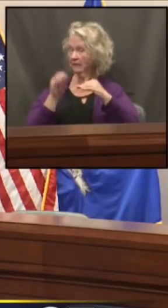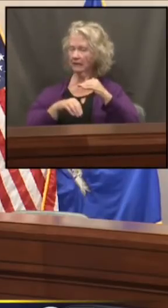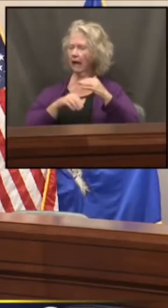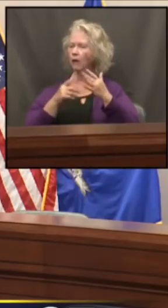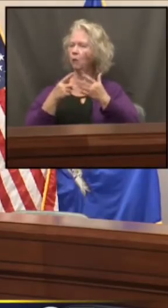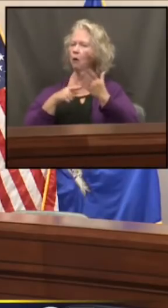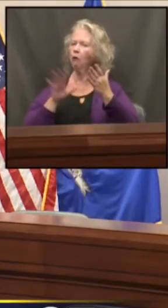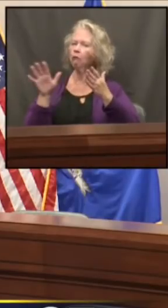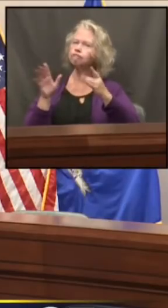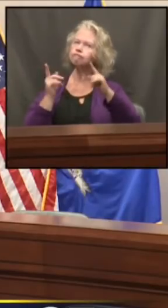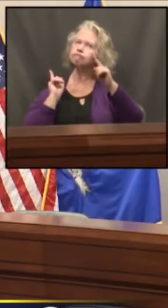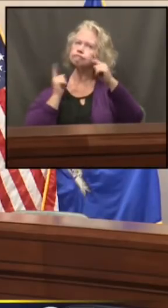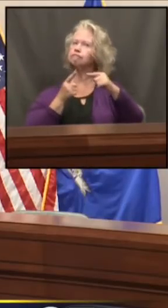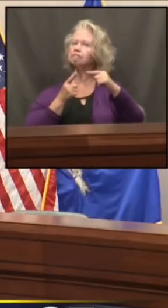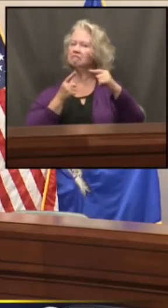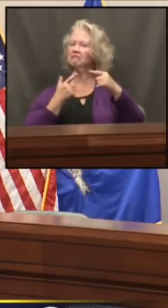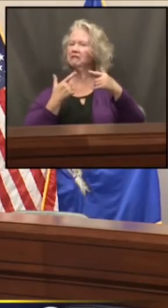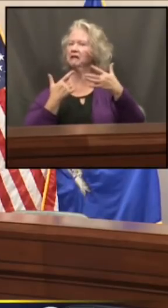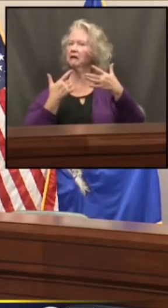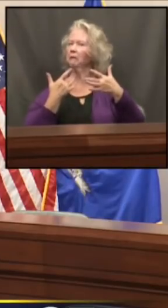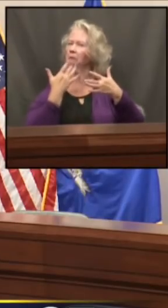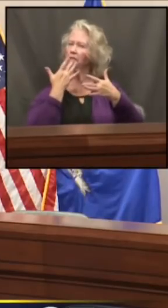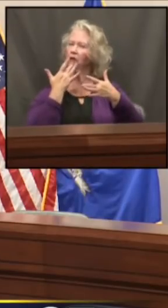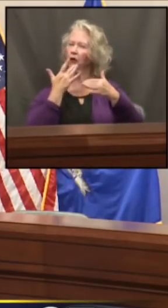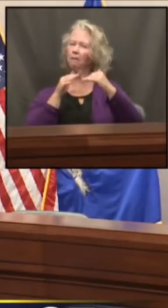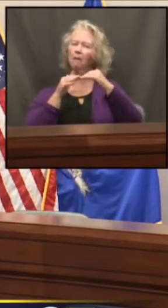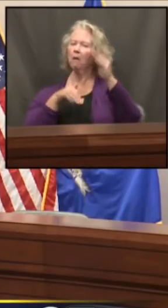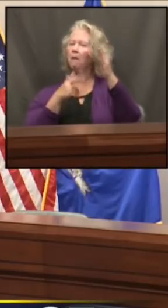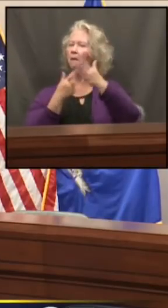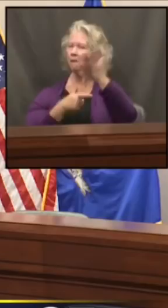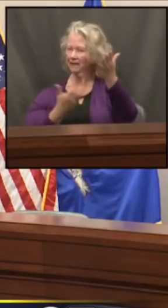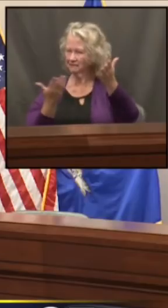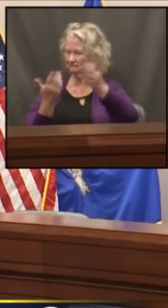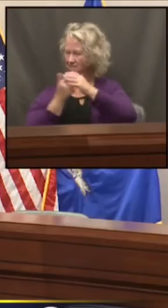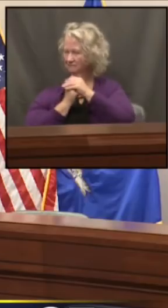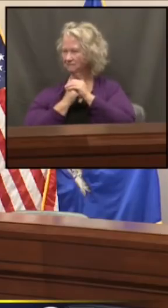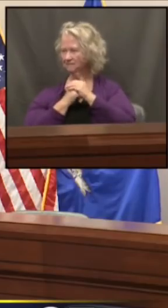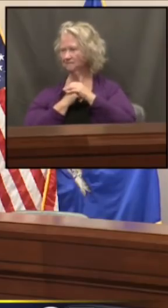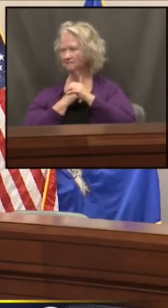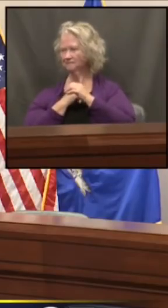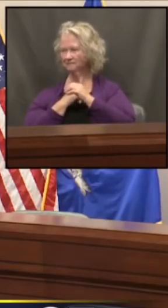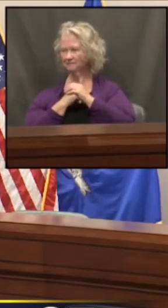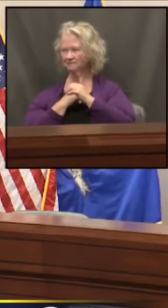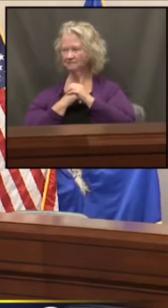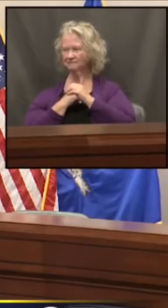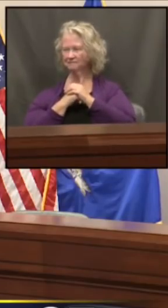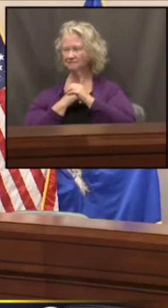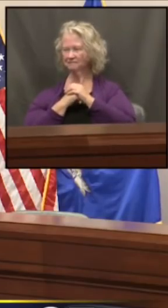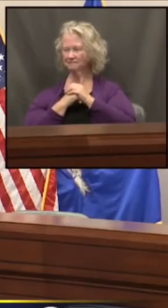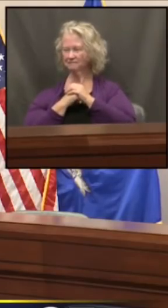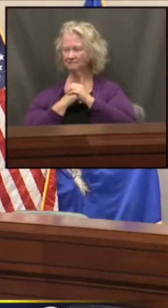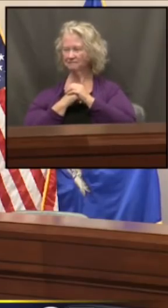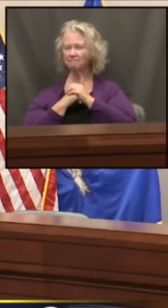you feel more comfortable seeing on a daily basis?